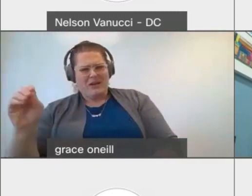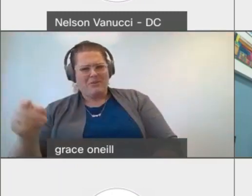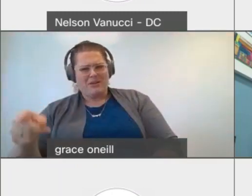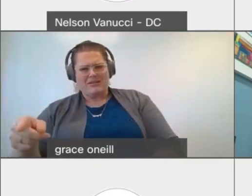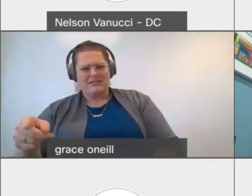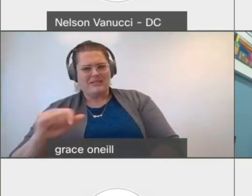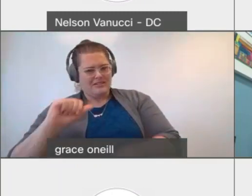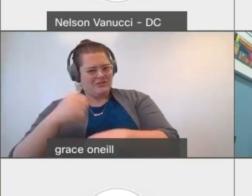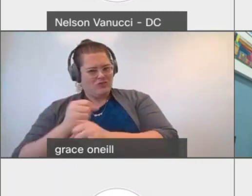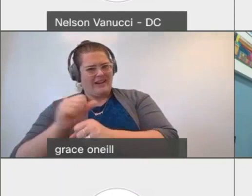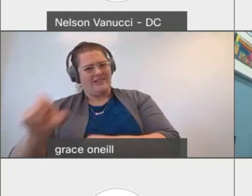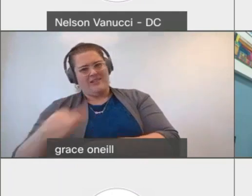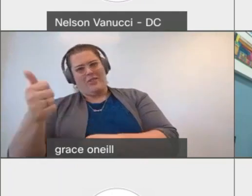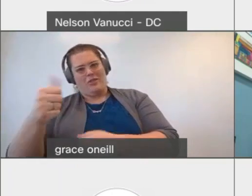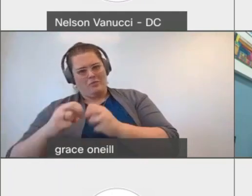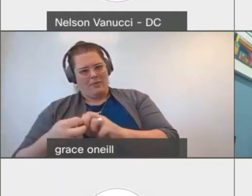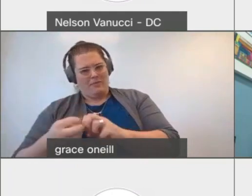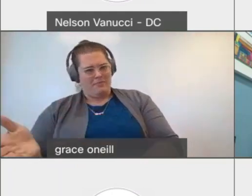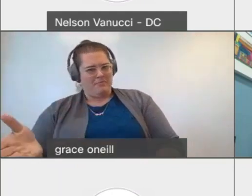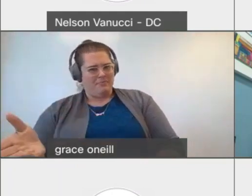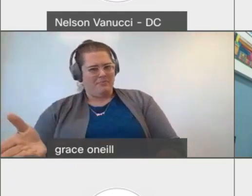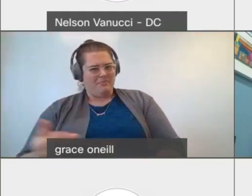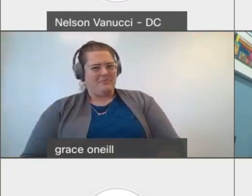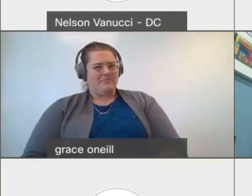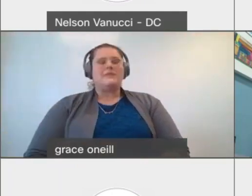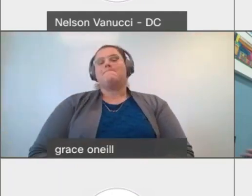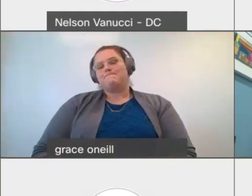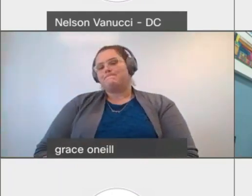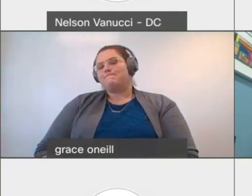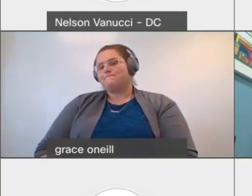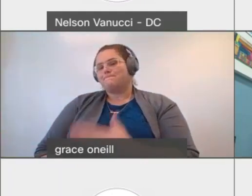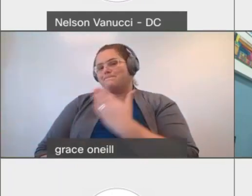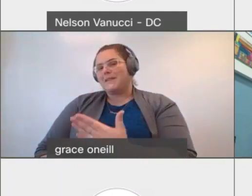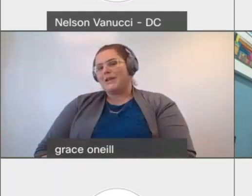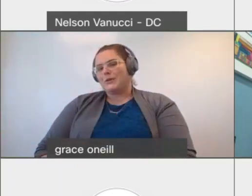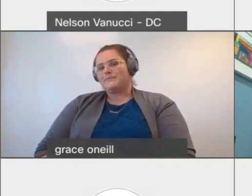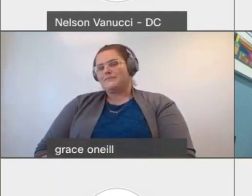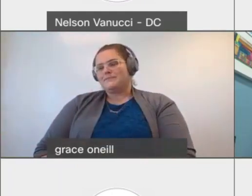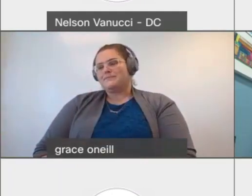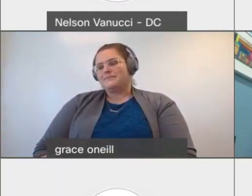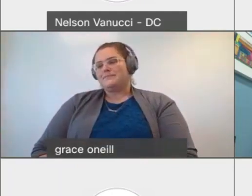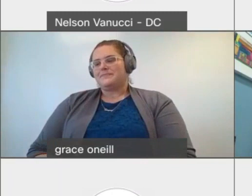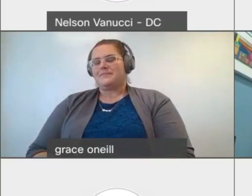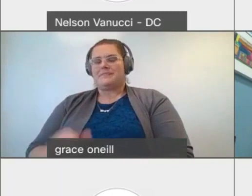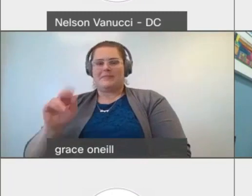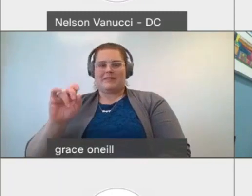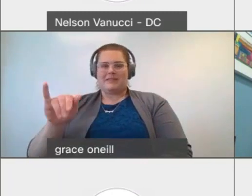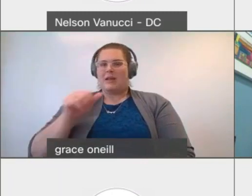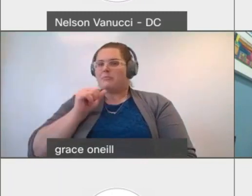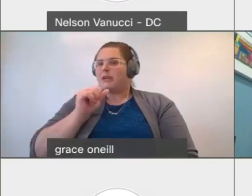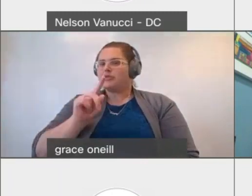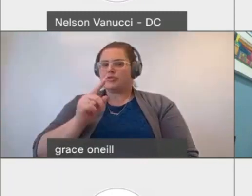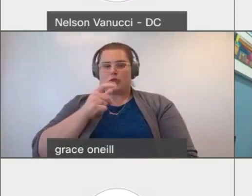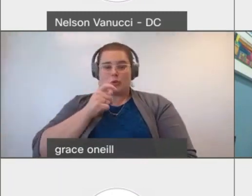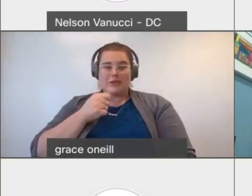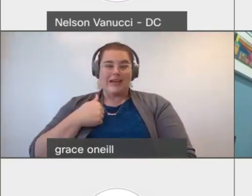thank you. sorry. And I'm not sure who I'm punting to for the next question. I